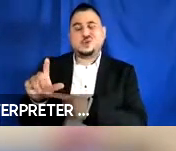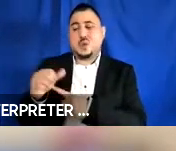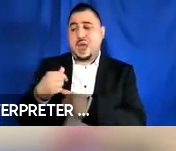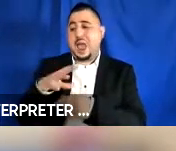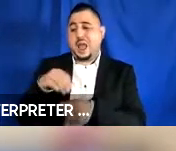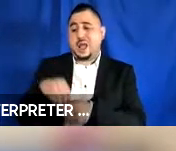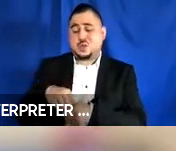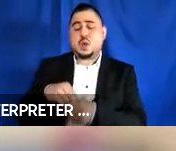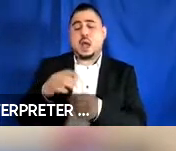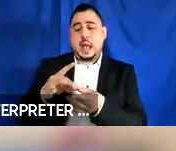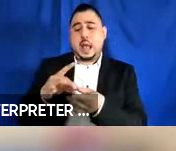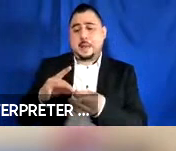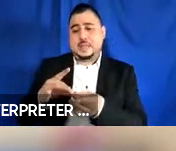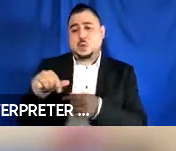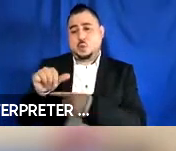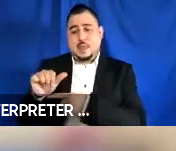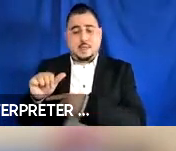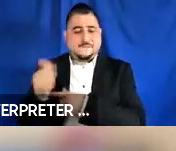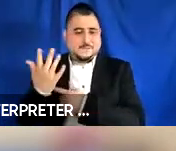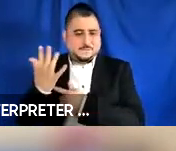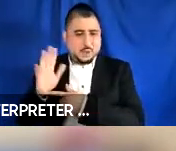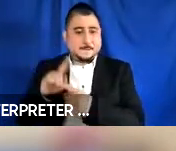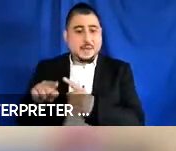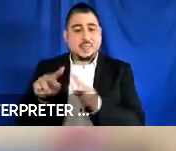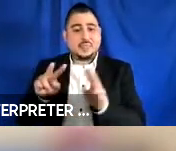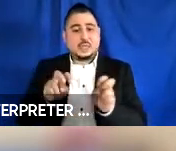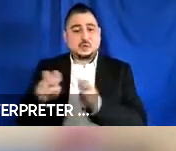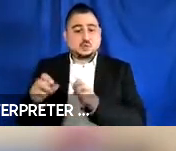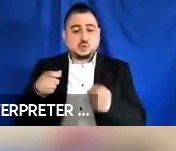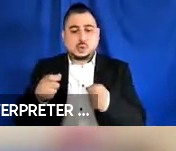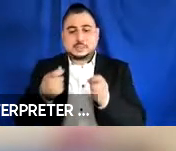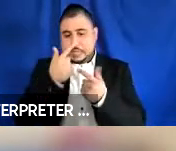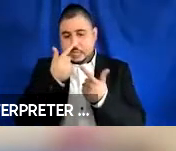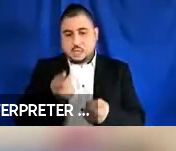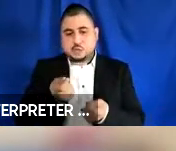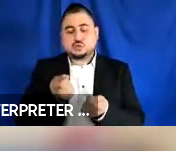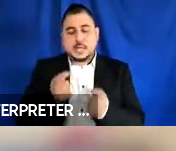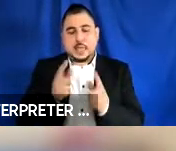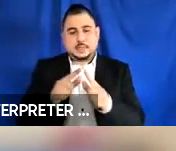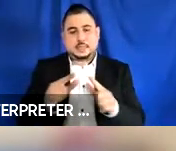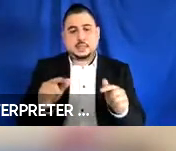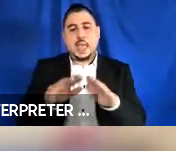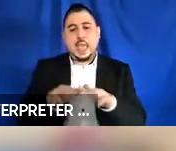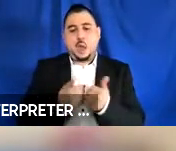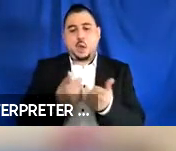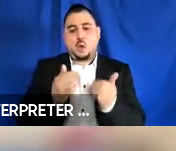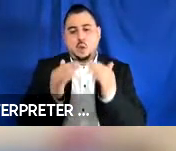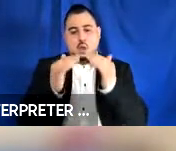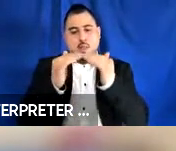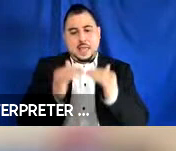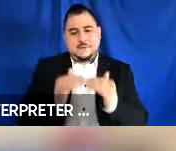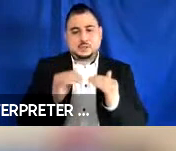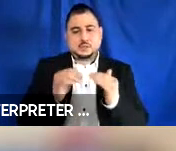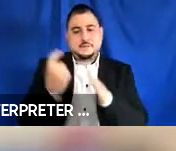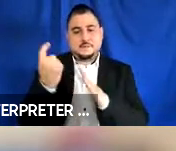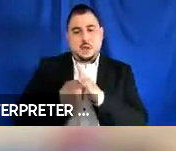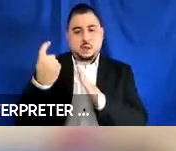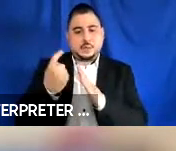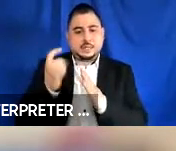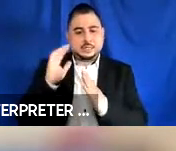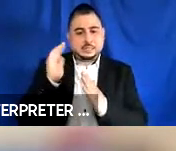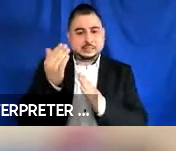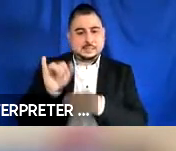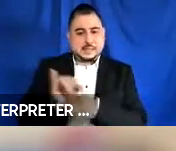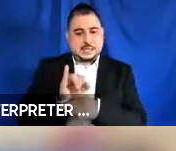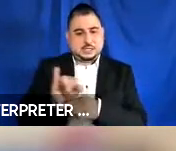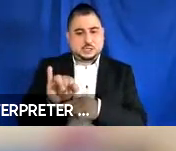in the Q&A. I think that the issue of control is interesting, but I think that as we look at levels of automation, it seems like the